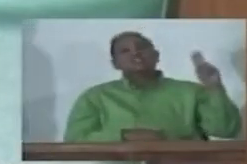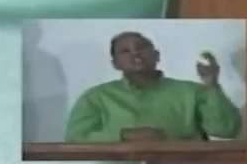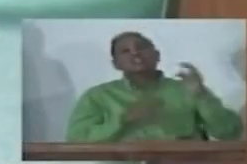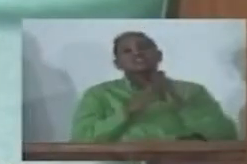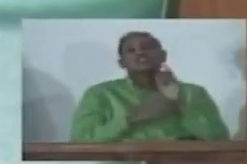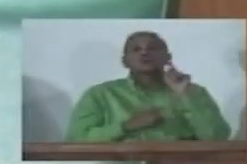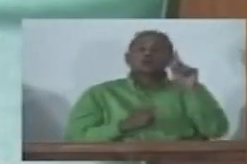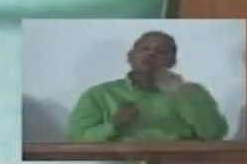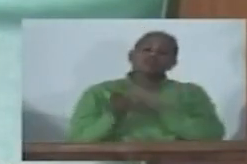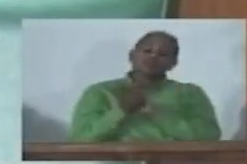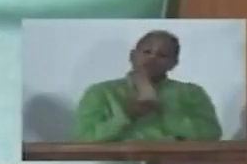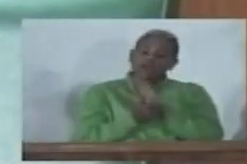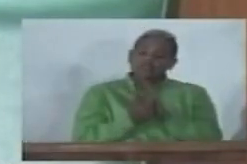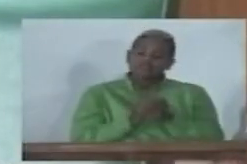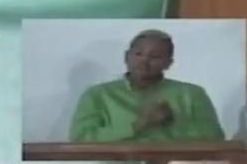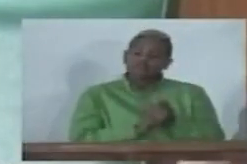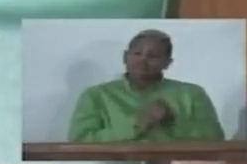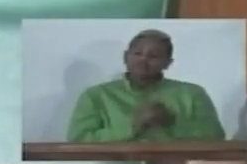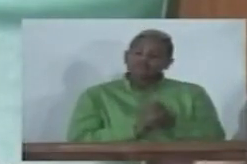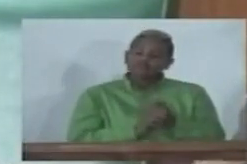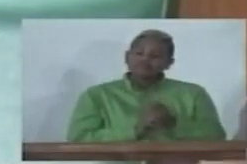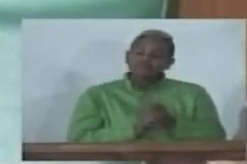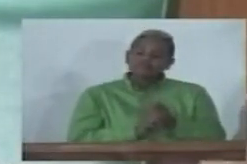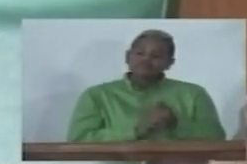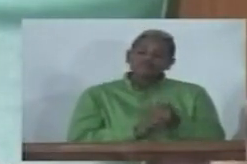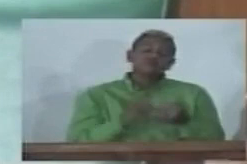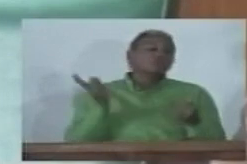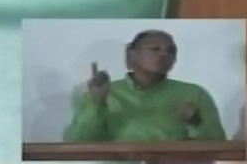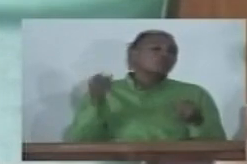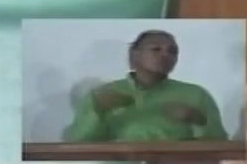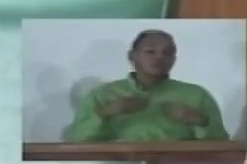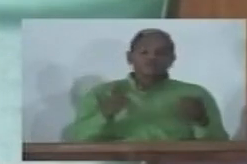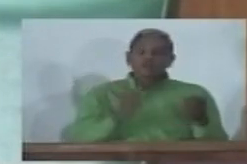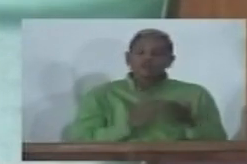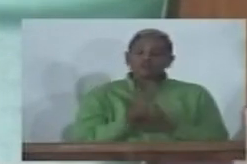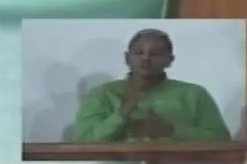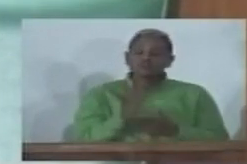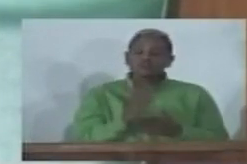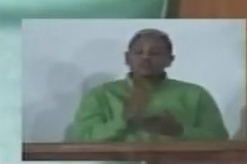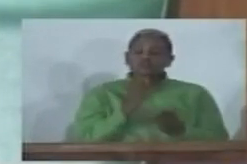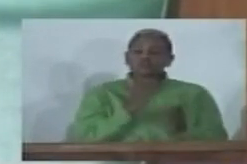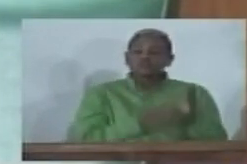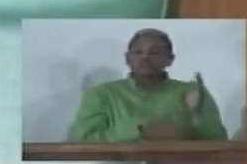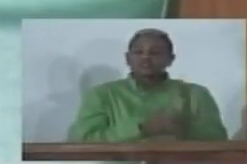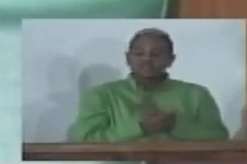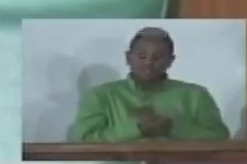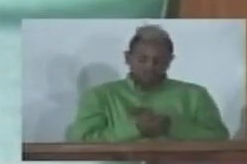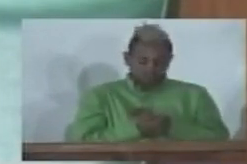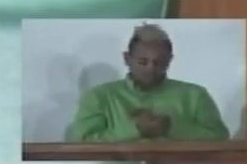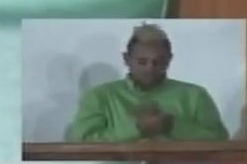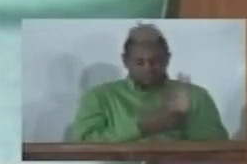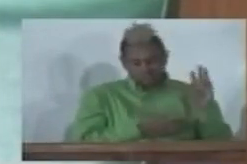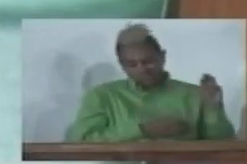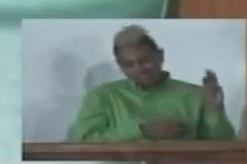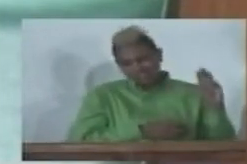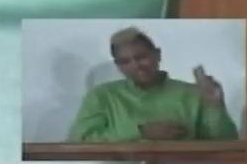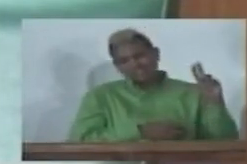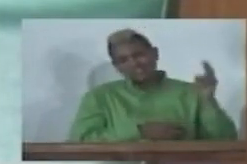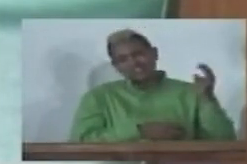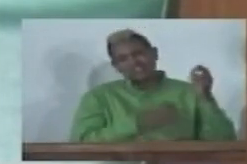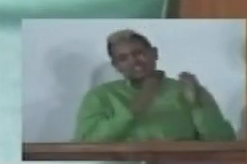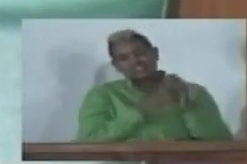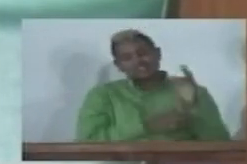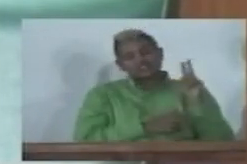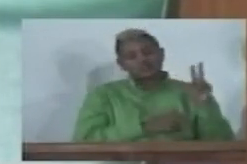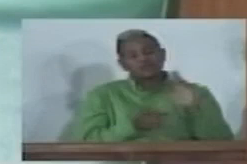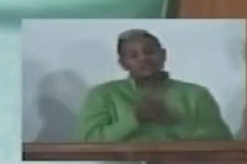of the Act. And whereas it is provided by the Section 60, subsection 2 of